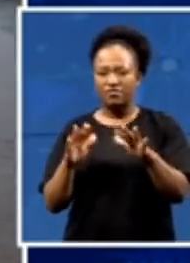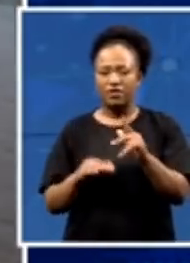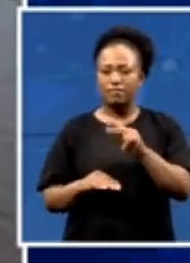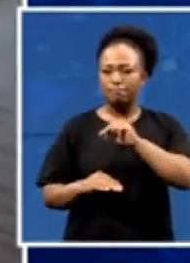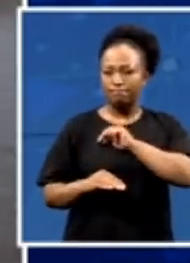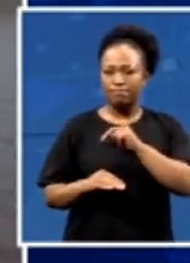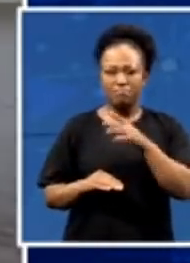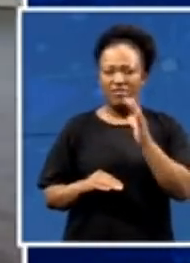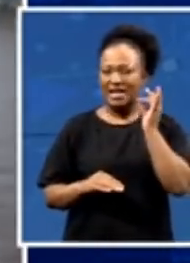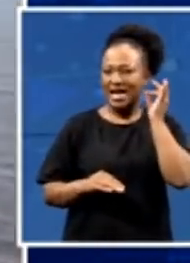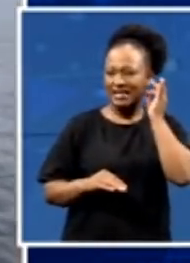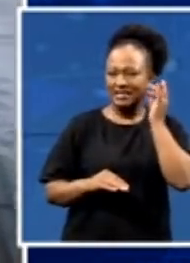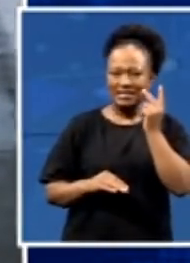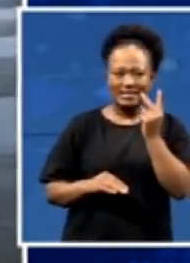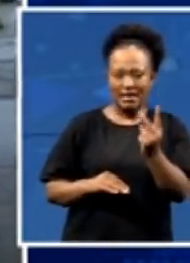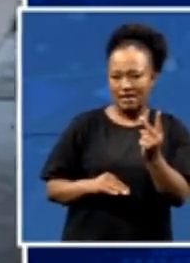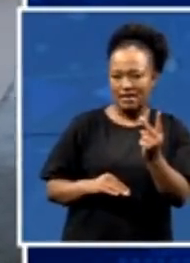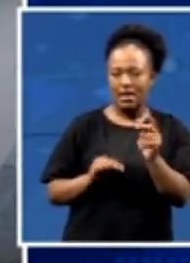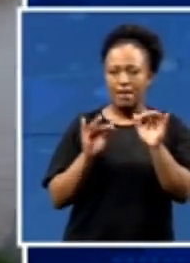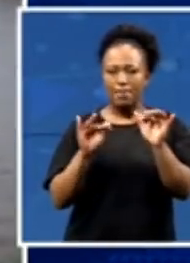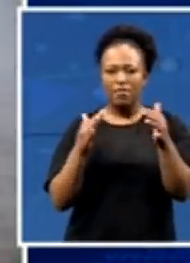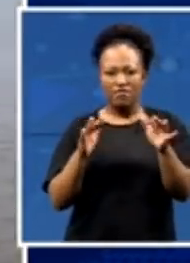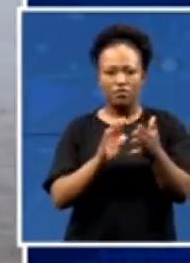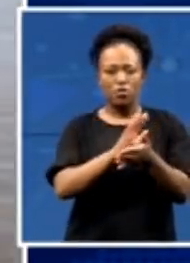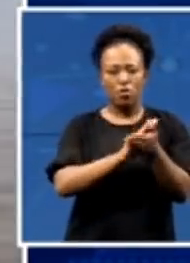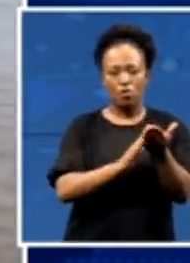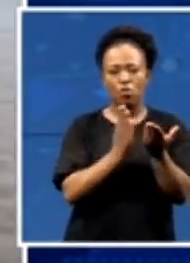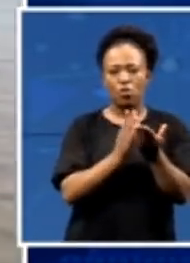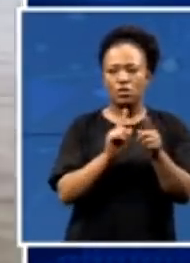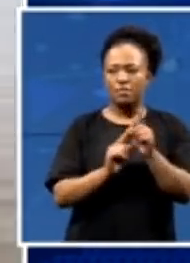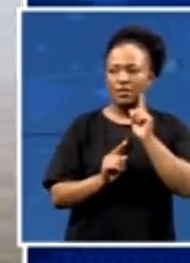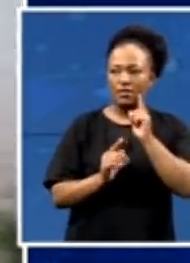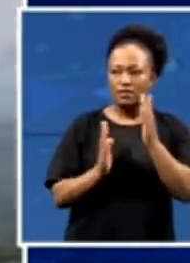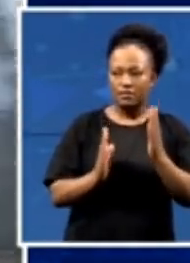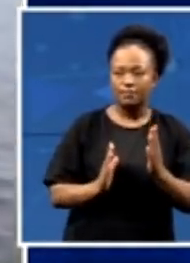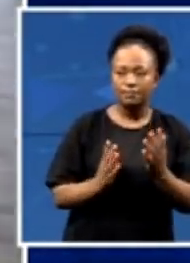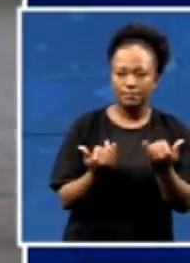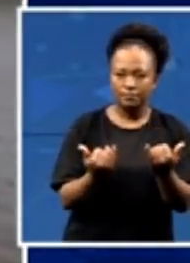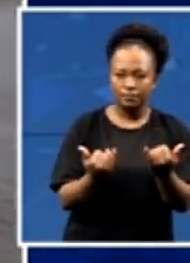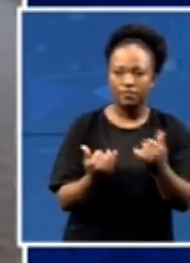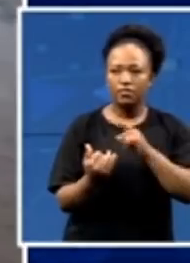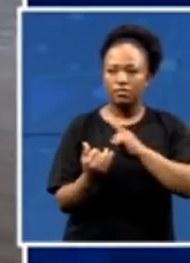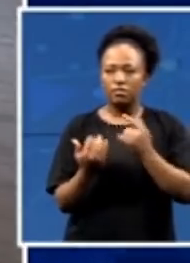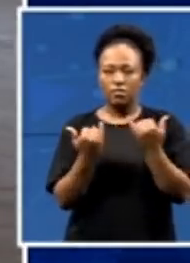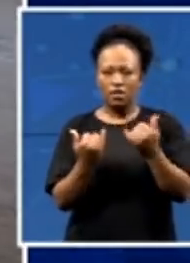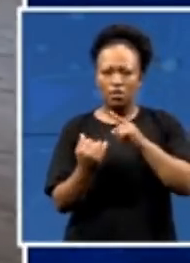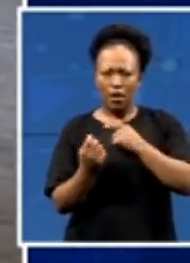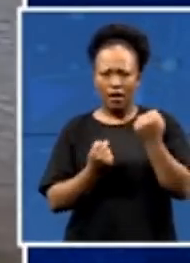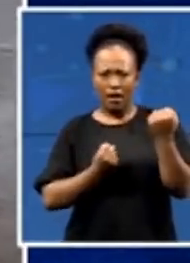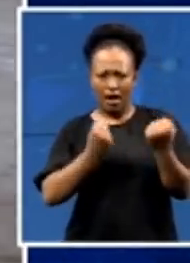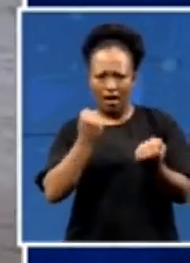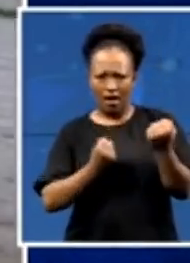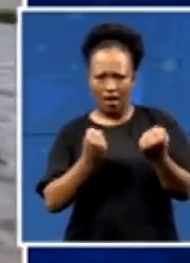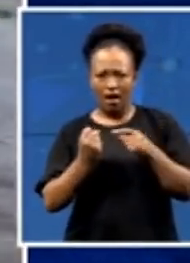the people going to school, even the teachers there. But I do see some cars that are roaming around here, but they are also being turned